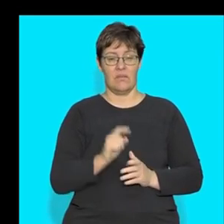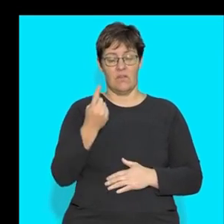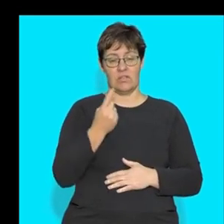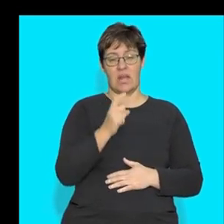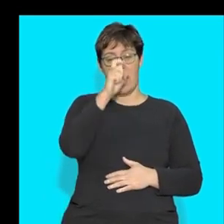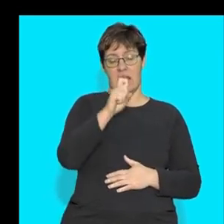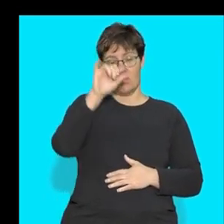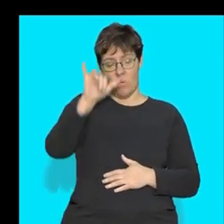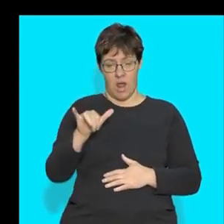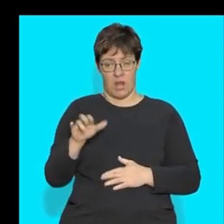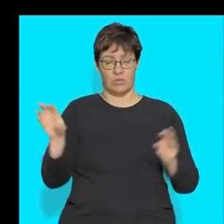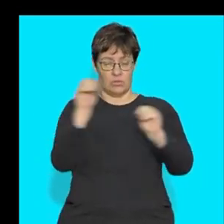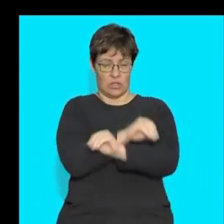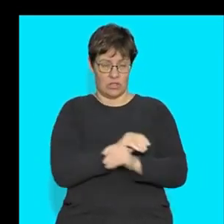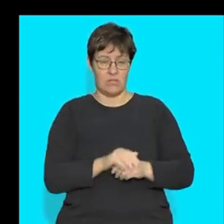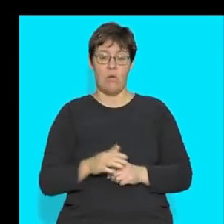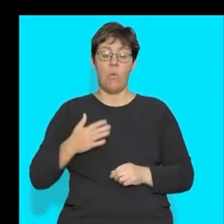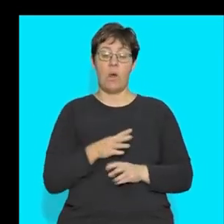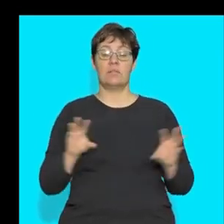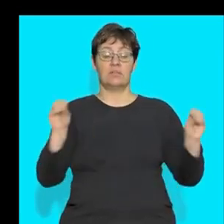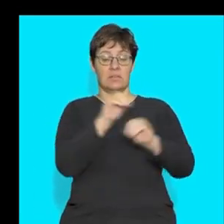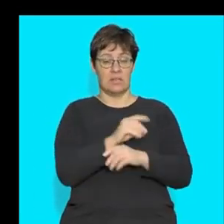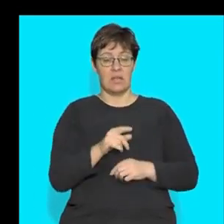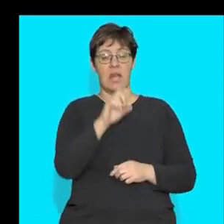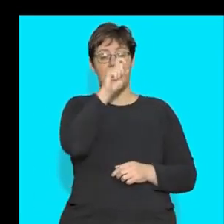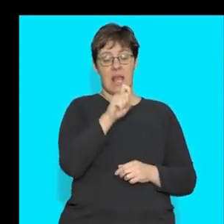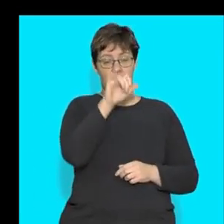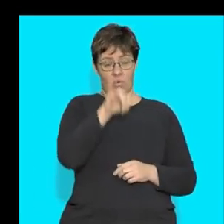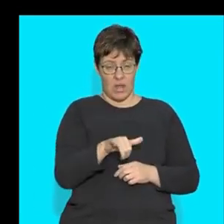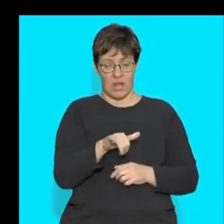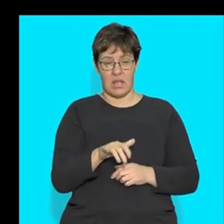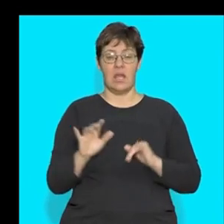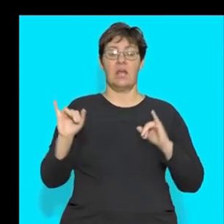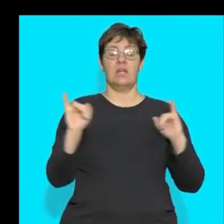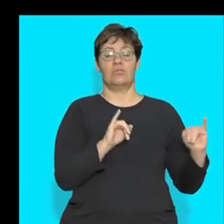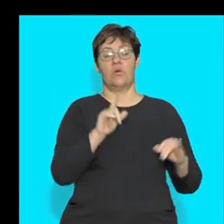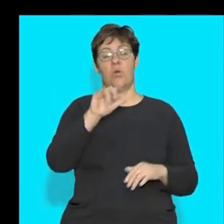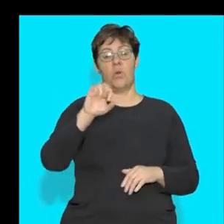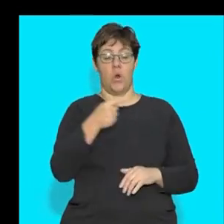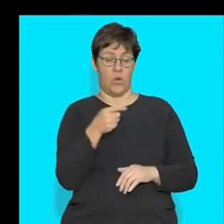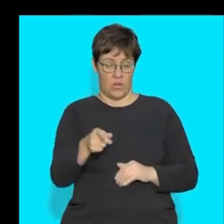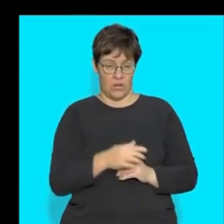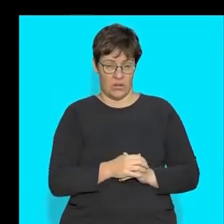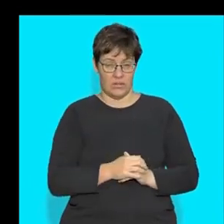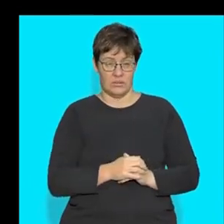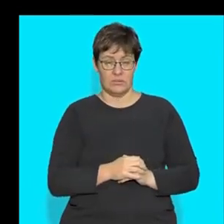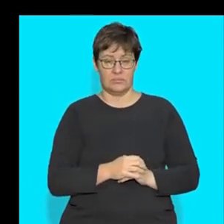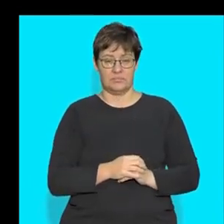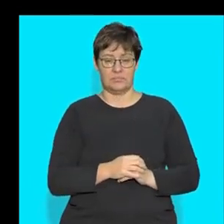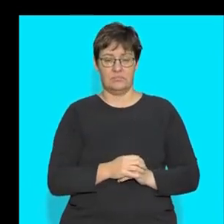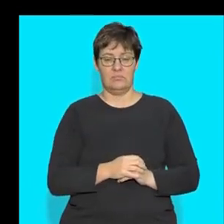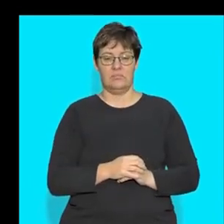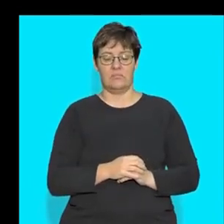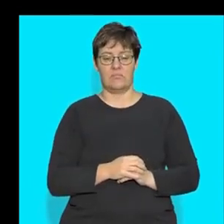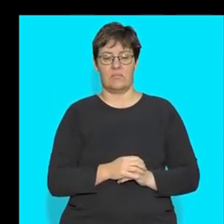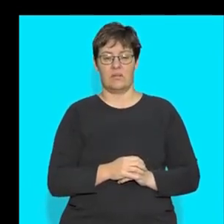interchange your x and y, and when you want to interchange your x and y, you will need to introduce the log there, right? So